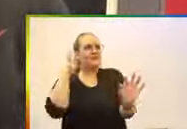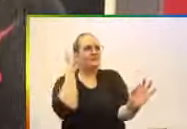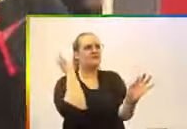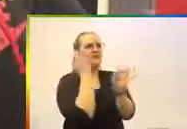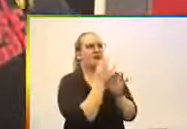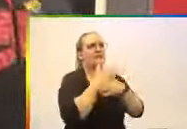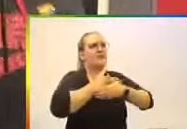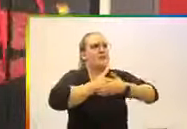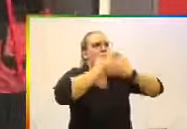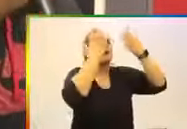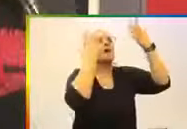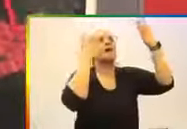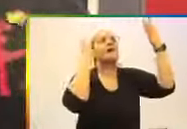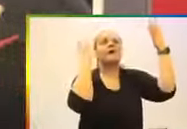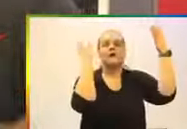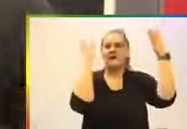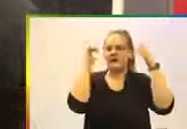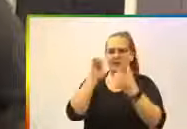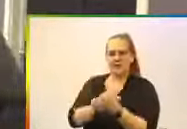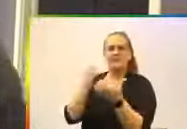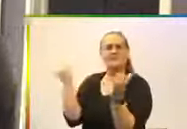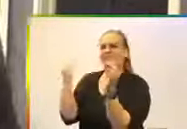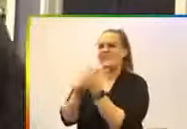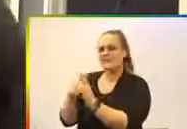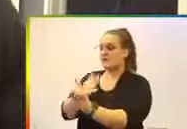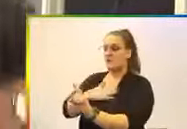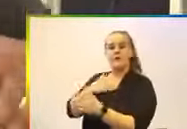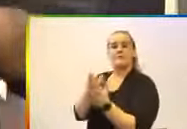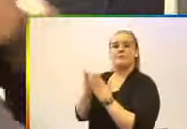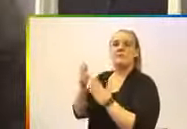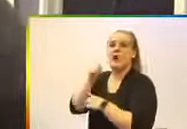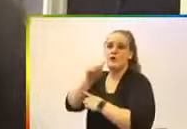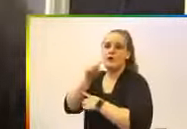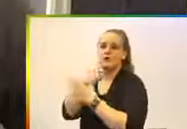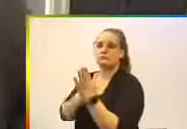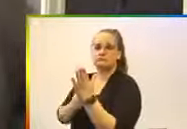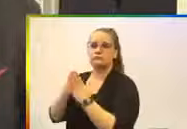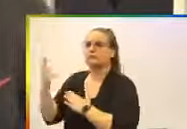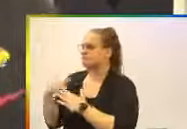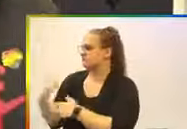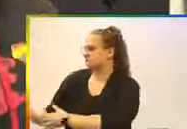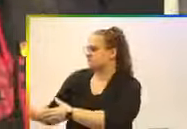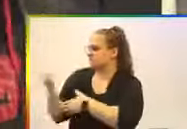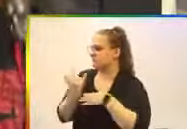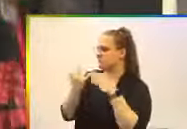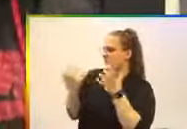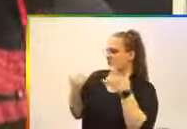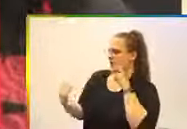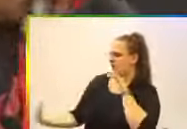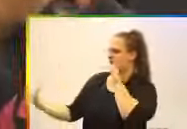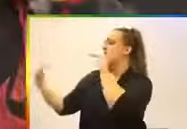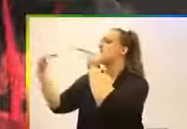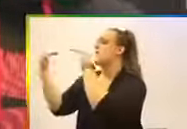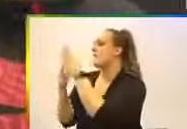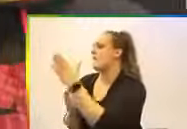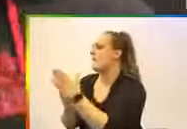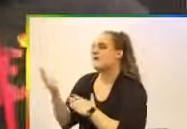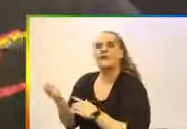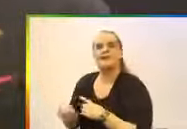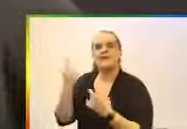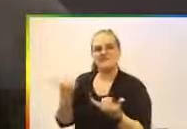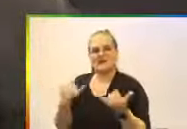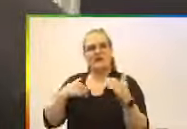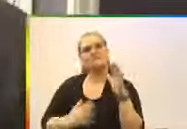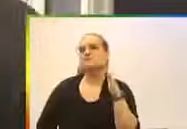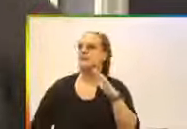it back. Trying to keep it on track. My girl love me, so she say the truth. I'm trying to get on that level so I can have the same excuse. Guess I'm growing now. Take